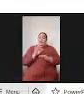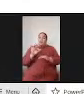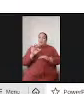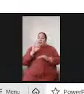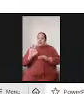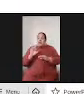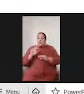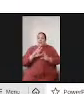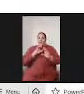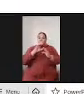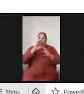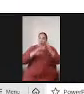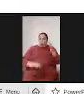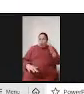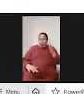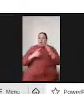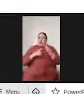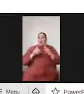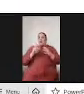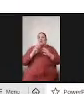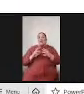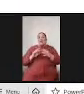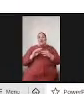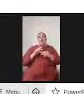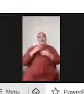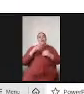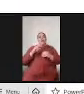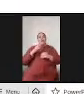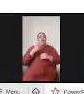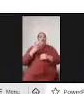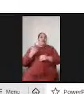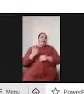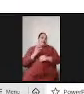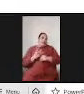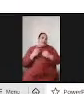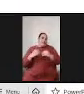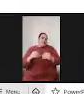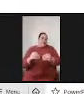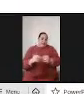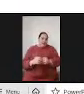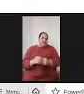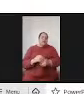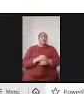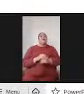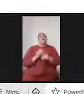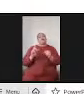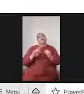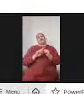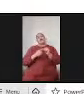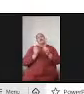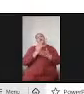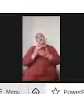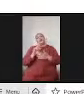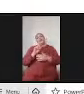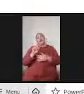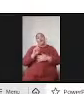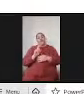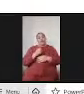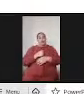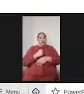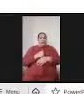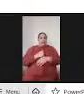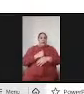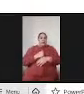respond to all of that? Because then they're going to be busy 24/7. And then the last part of the question